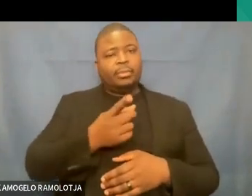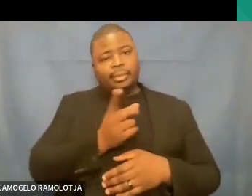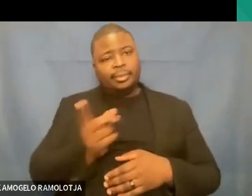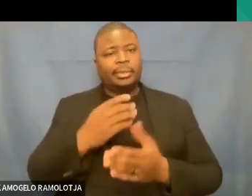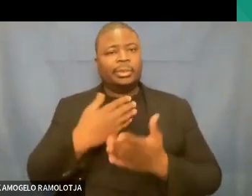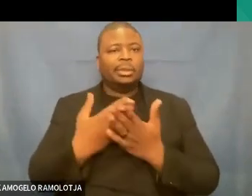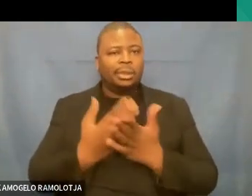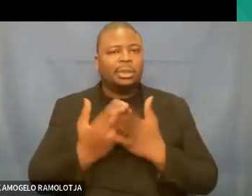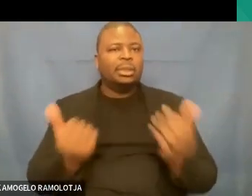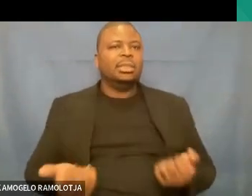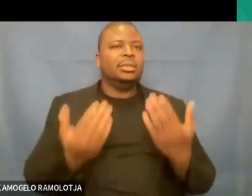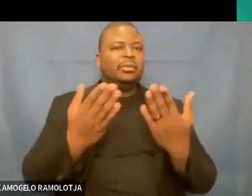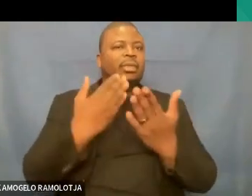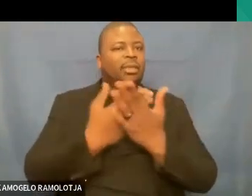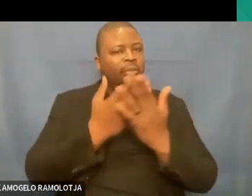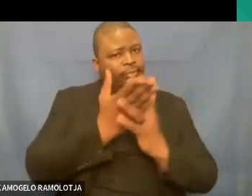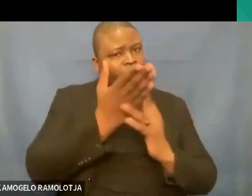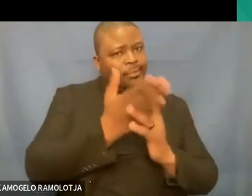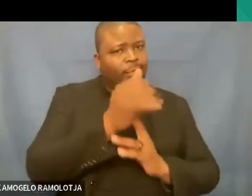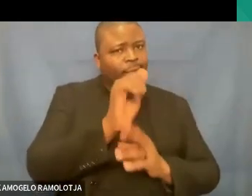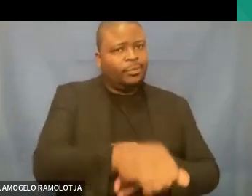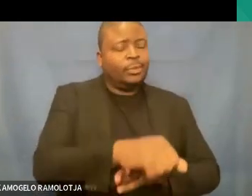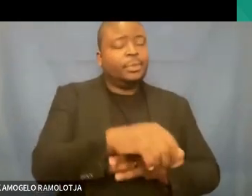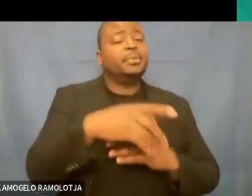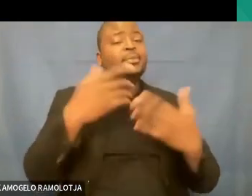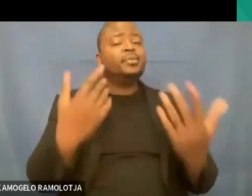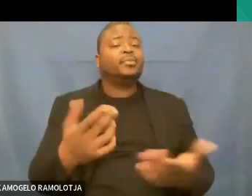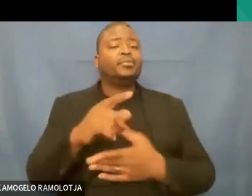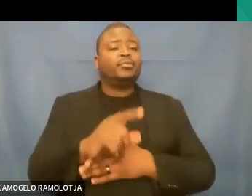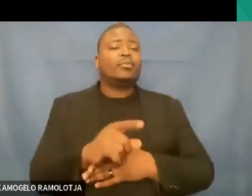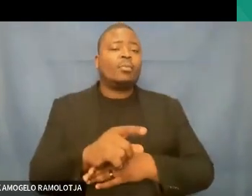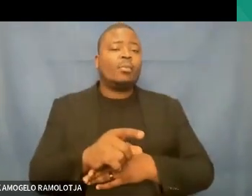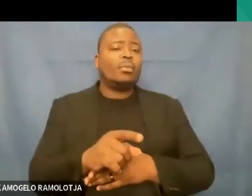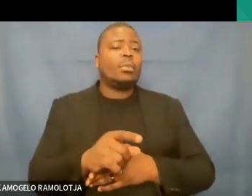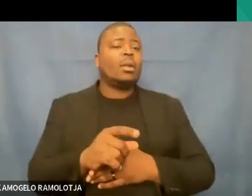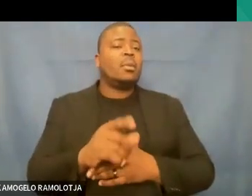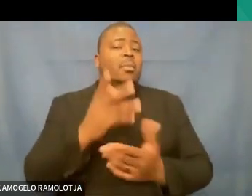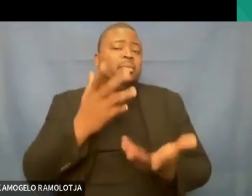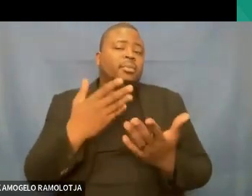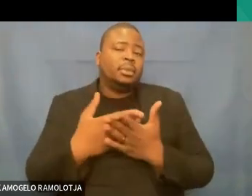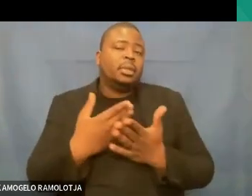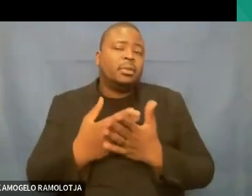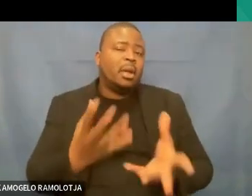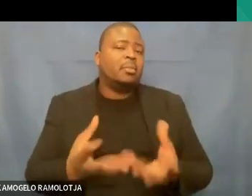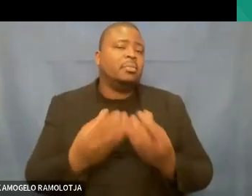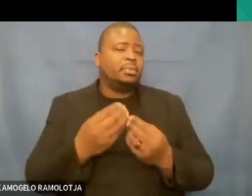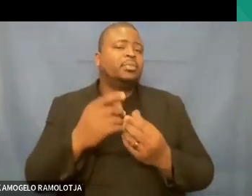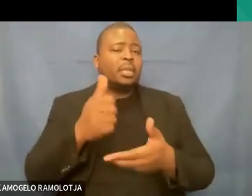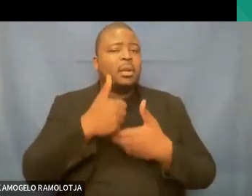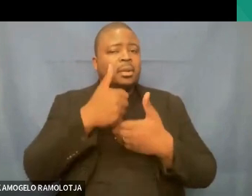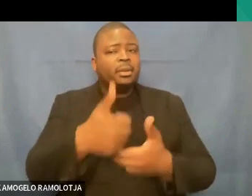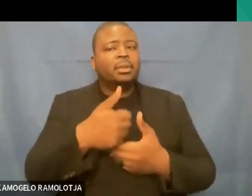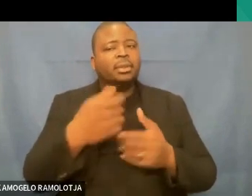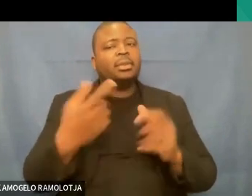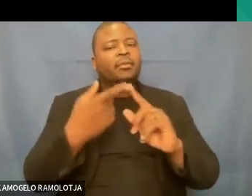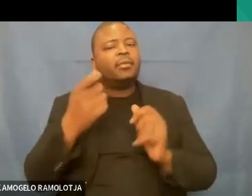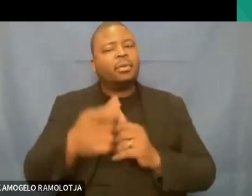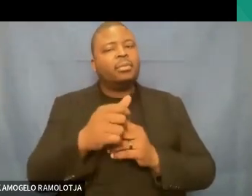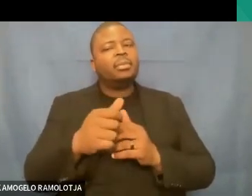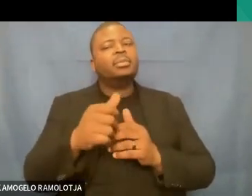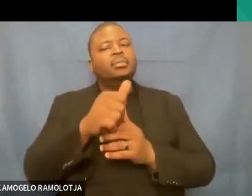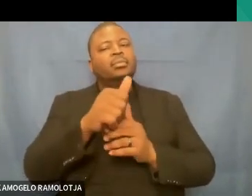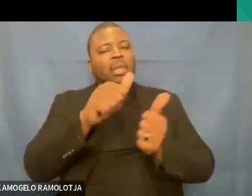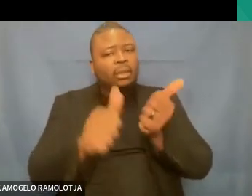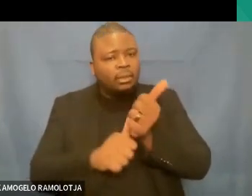literally a one-stop shop for them to be able to access services where they can get assistance for their substance use, mental health